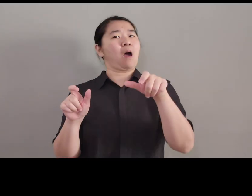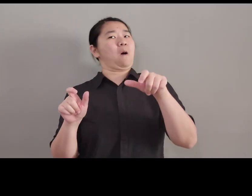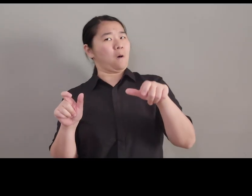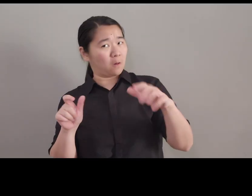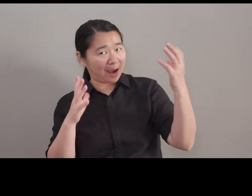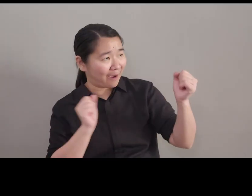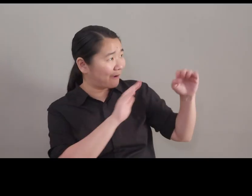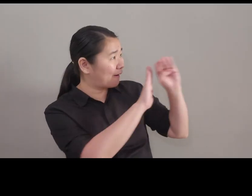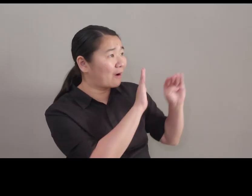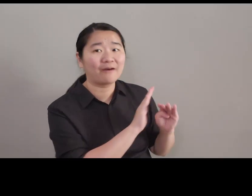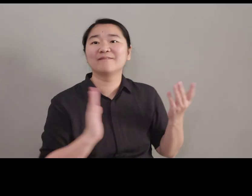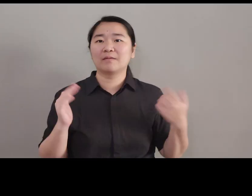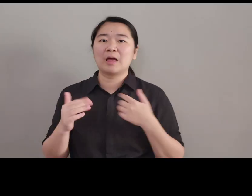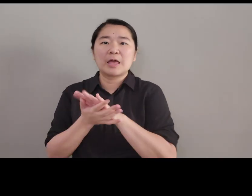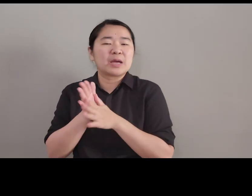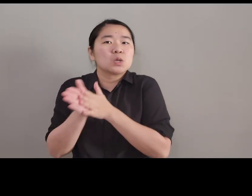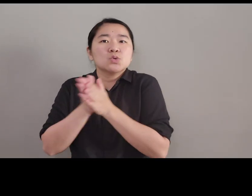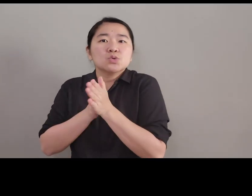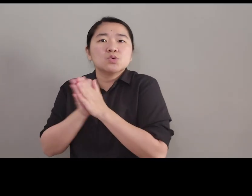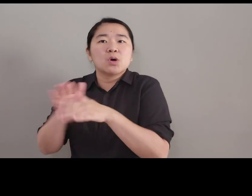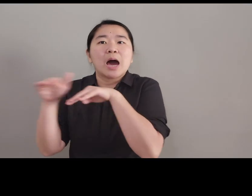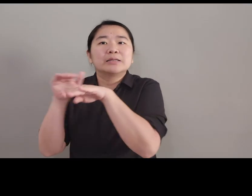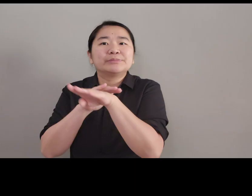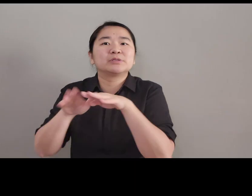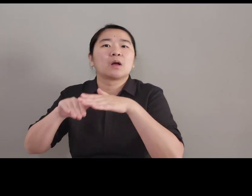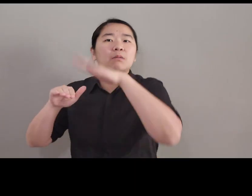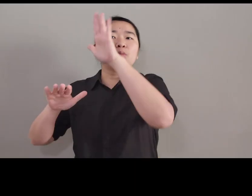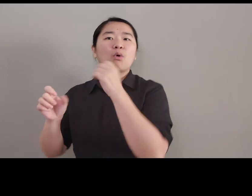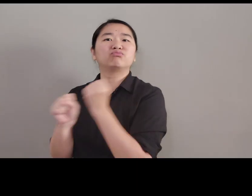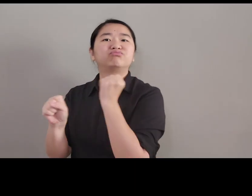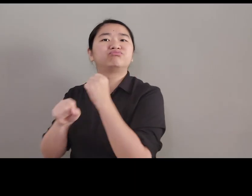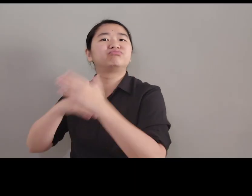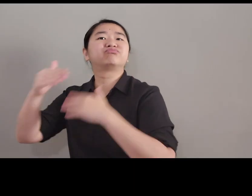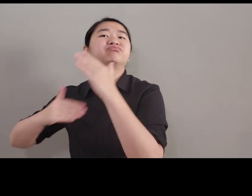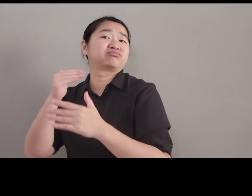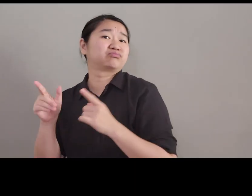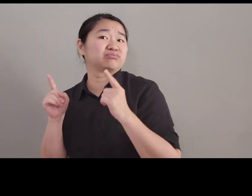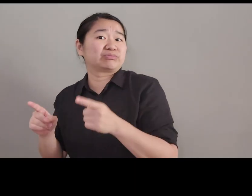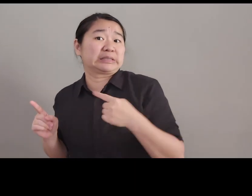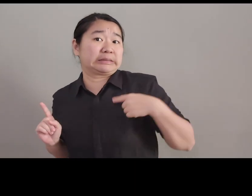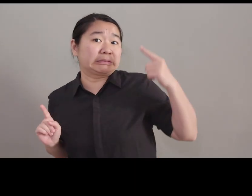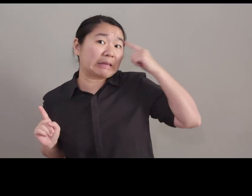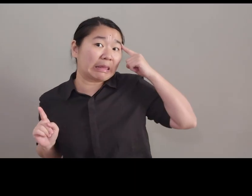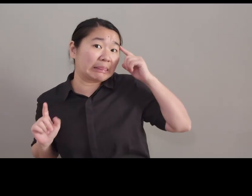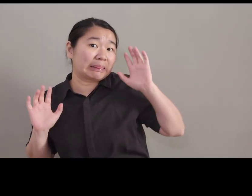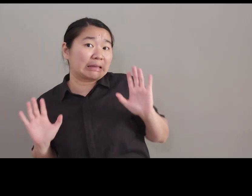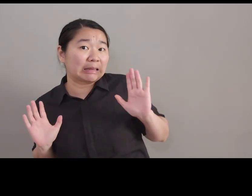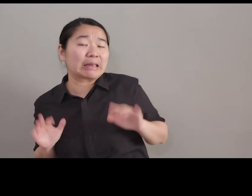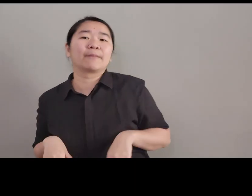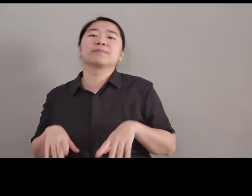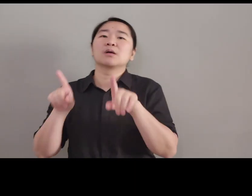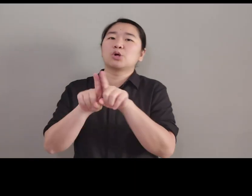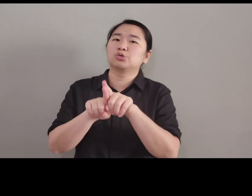showed earlier, we know that there are a lot of people who want to be on the dashboard with a green sticker rather than a red one, and like it kind of encourages people